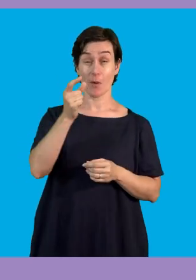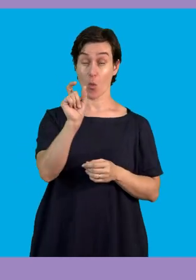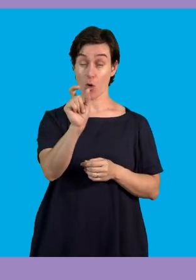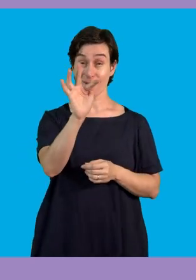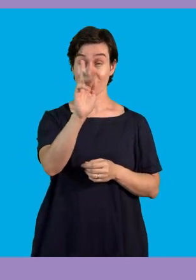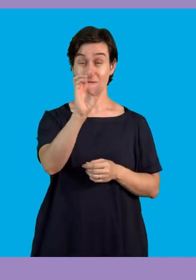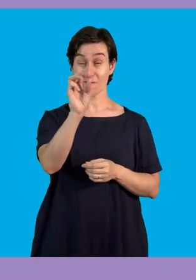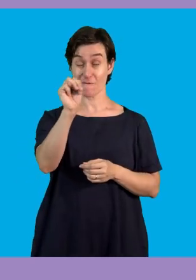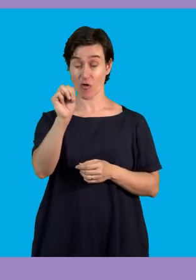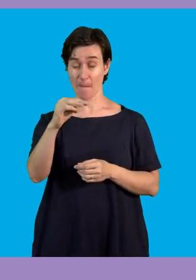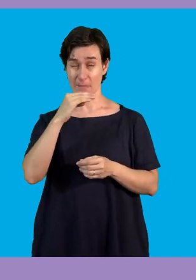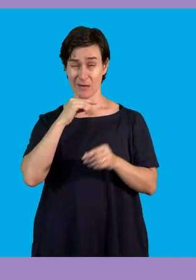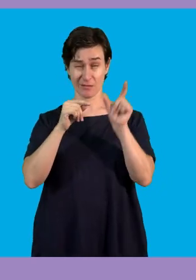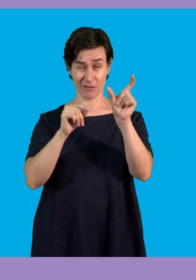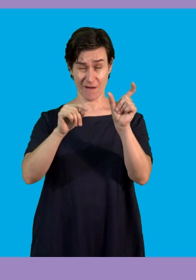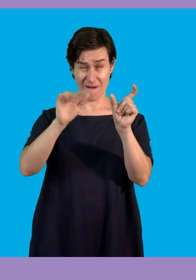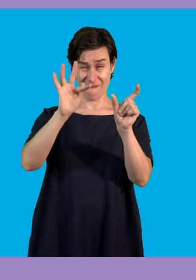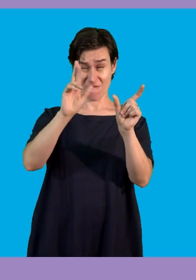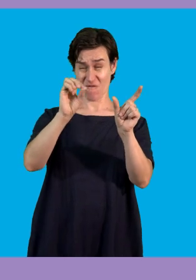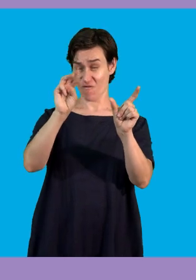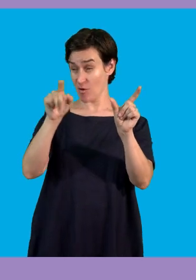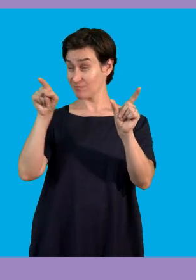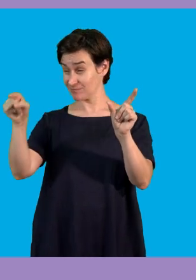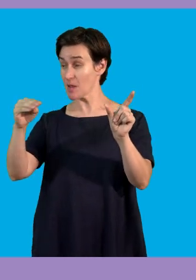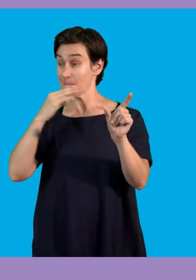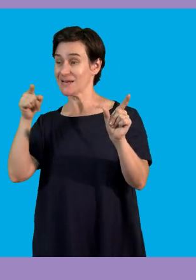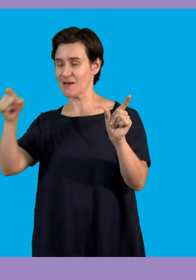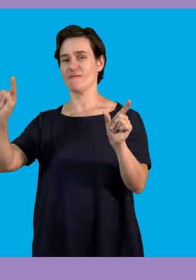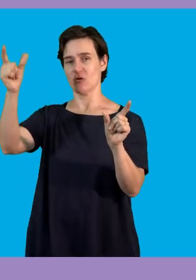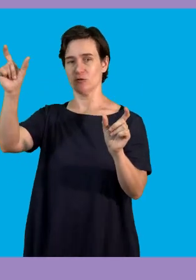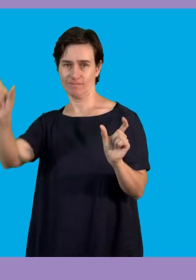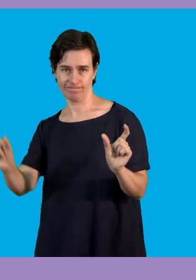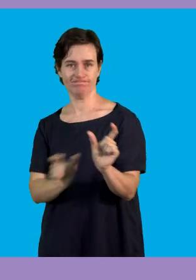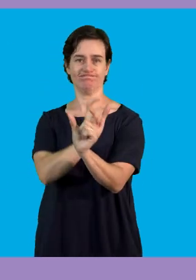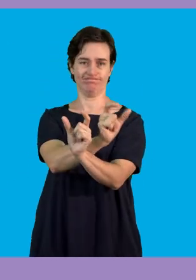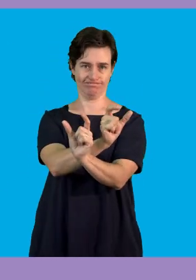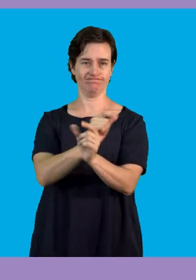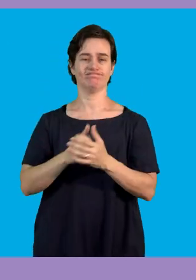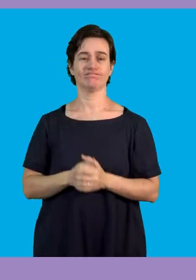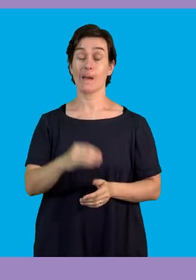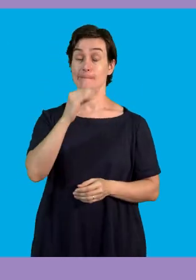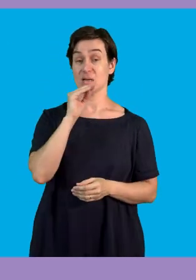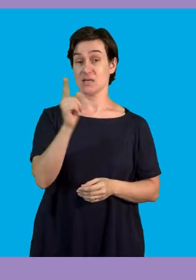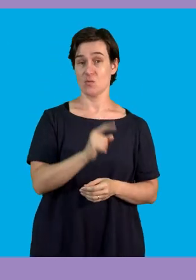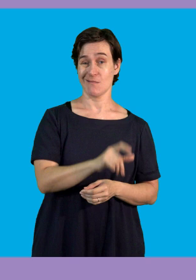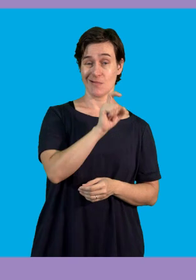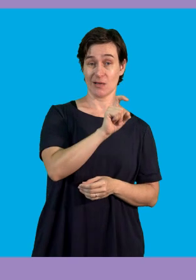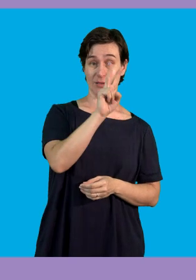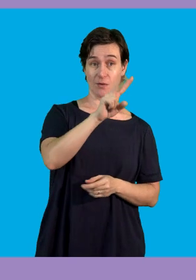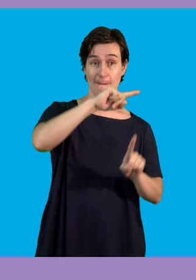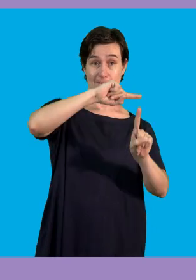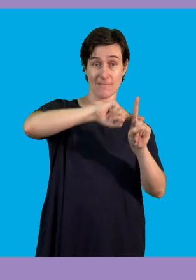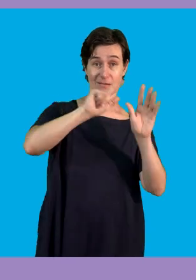from. Whatever follows from is the beginning of our expression, so it would be x squared